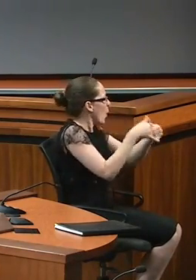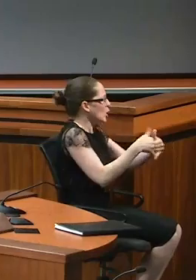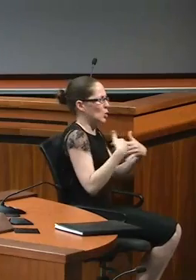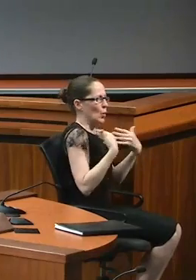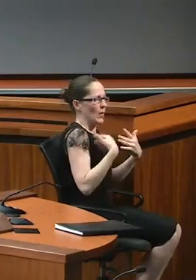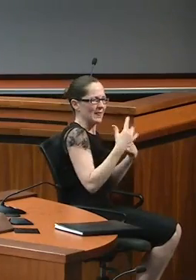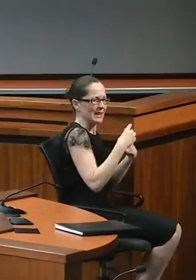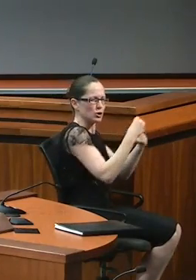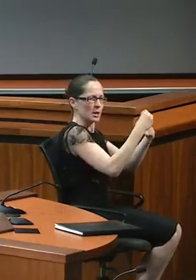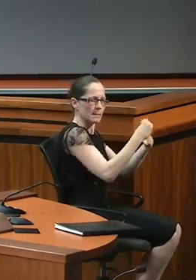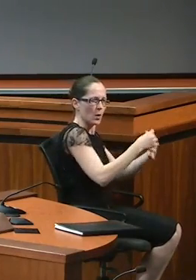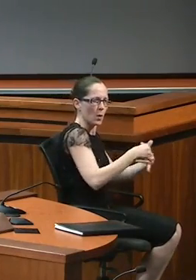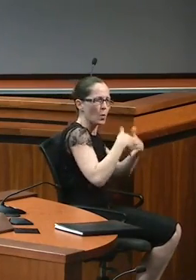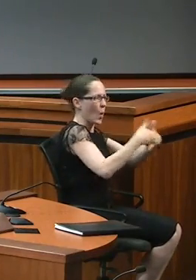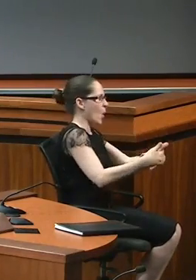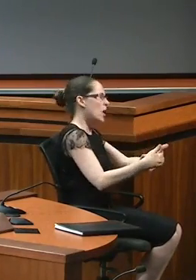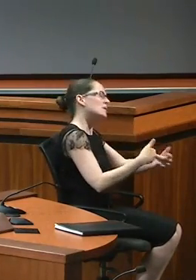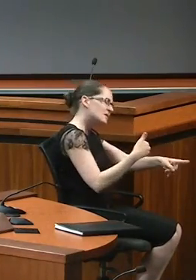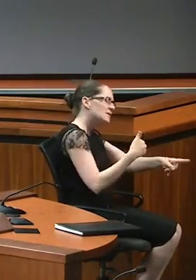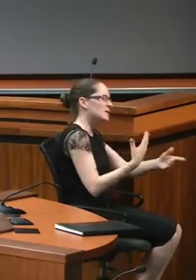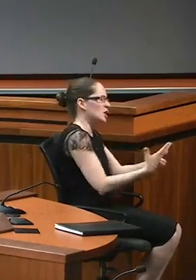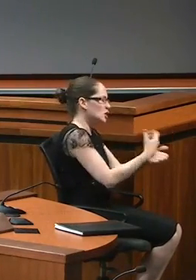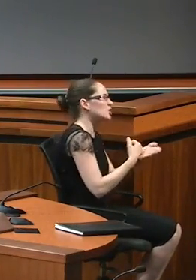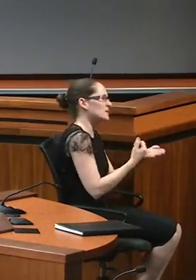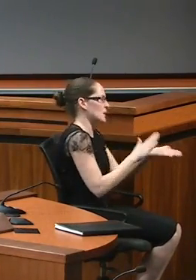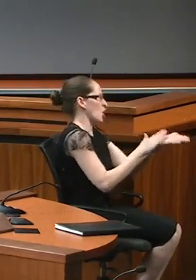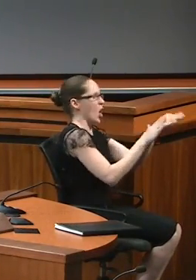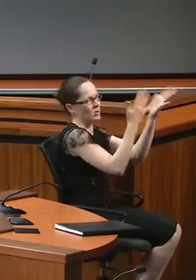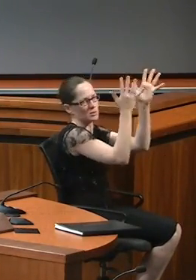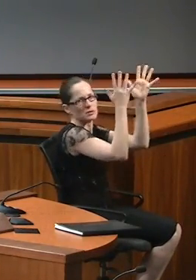this. Yeah, I think he deserves an applause for that.